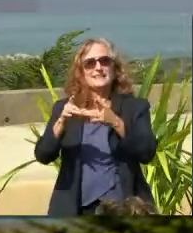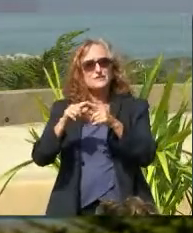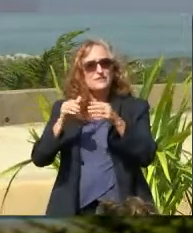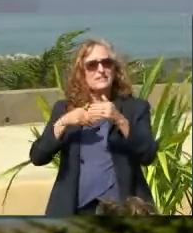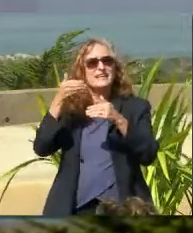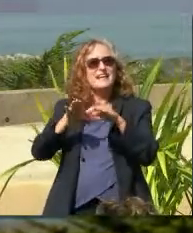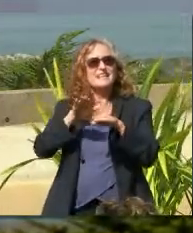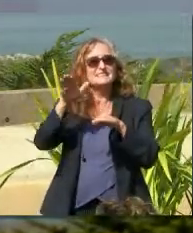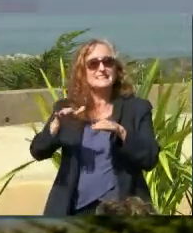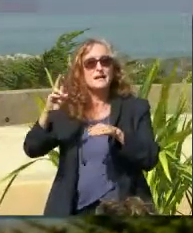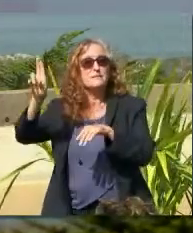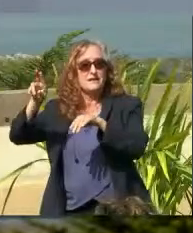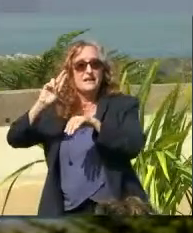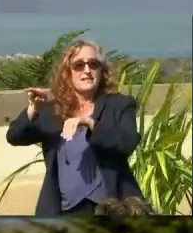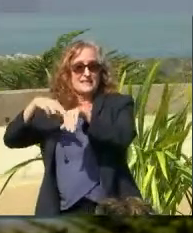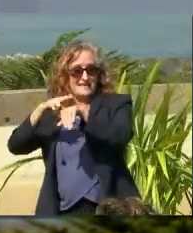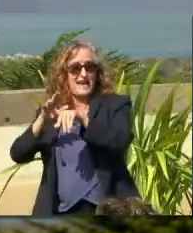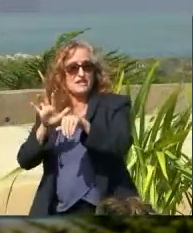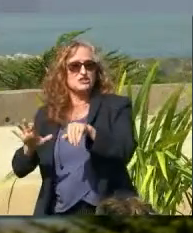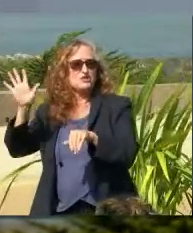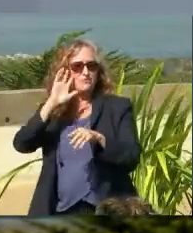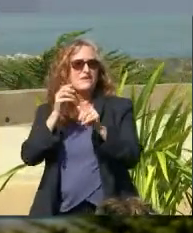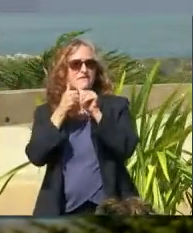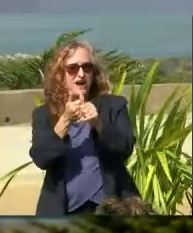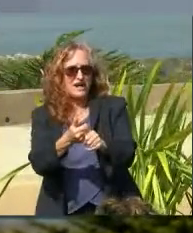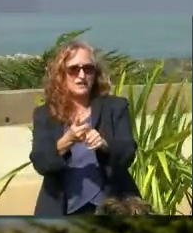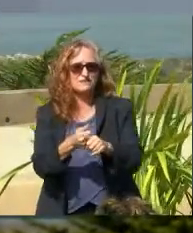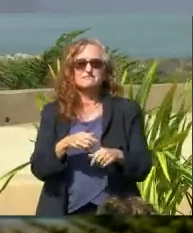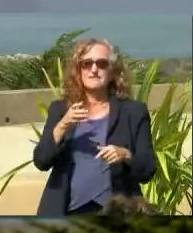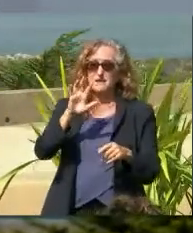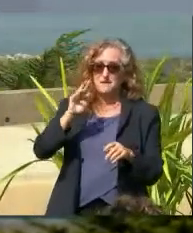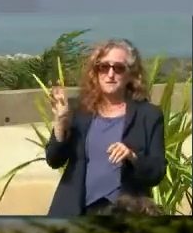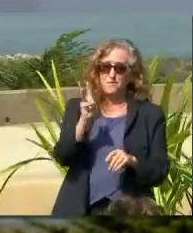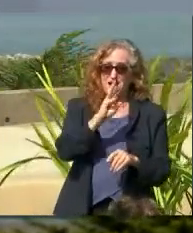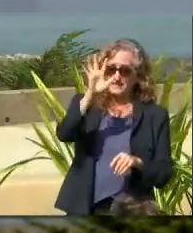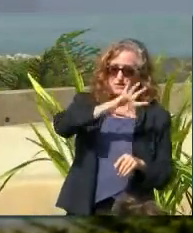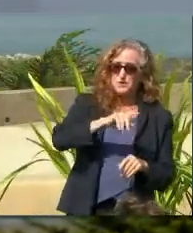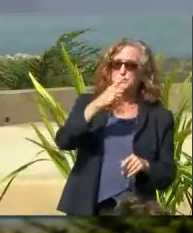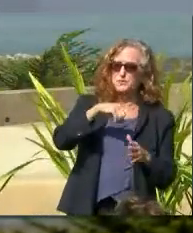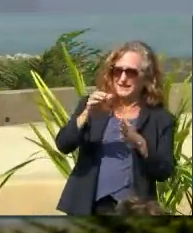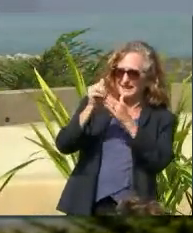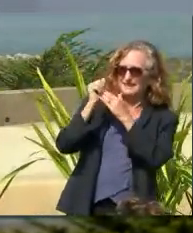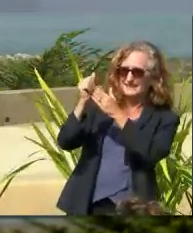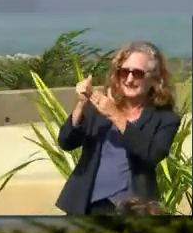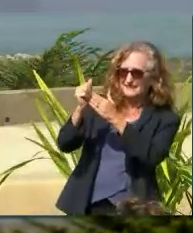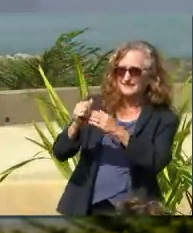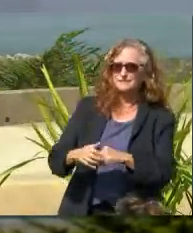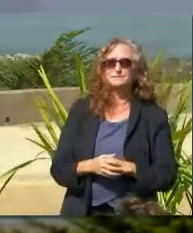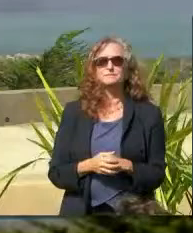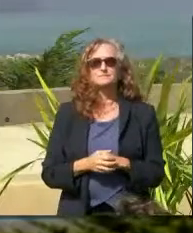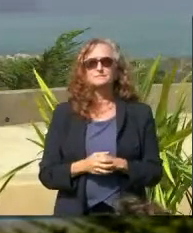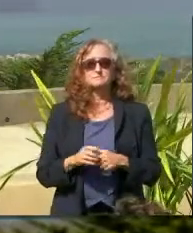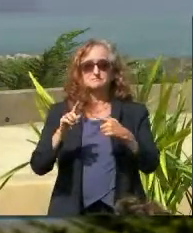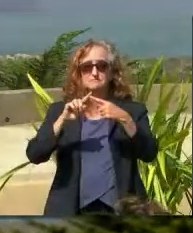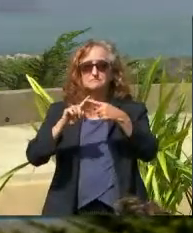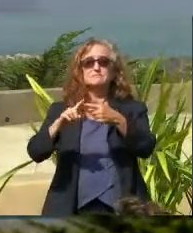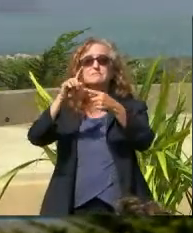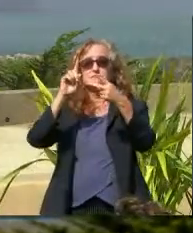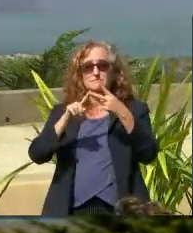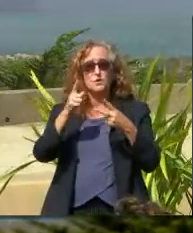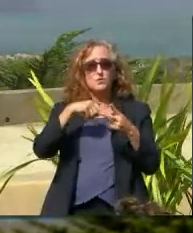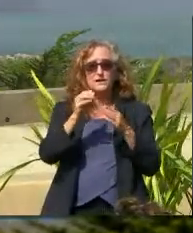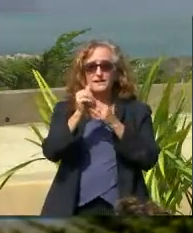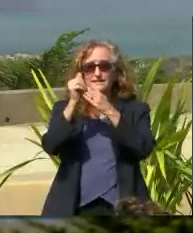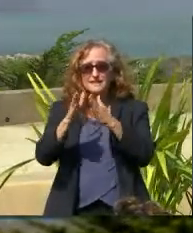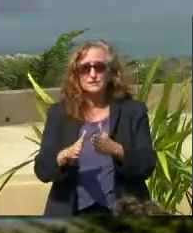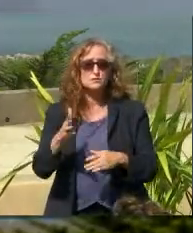nationally, because you know what? That's what the Pacific Coast does. We lead. Second, we are leading because we have demonstrated this